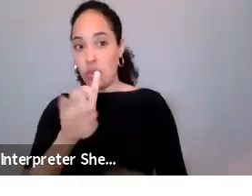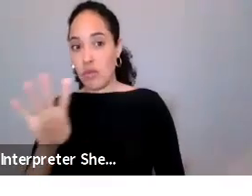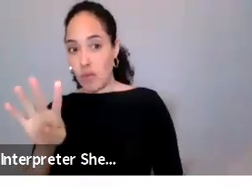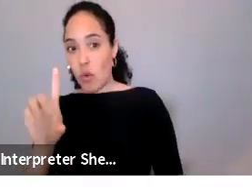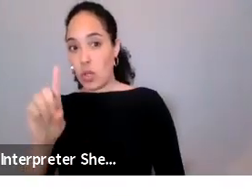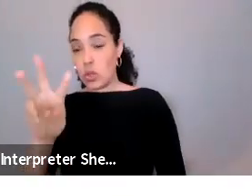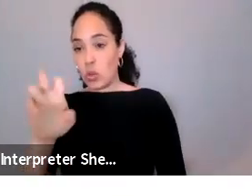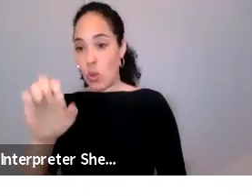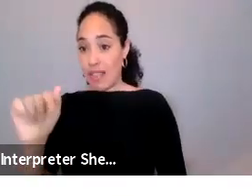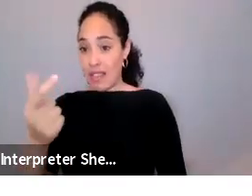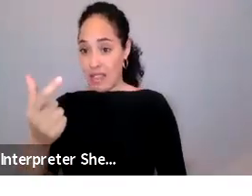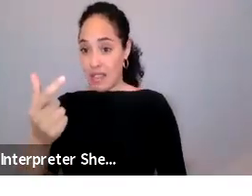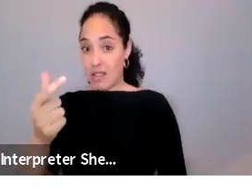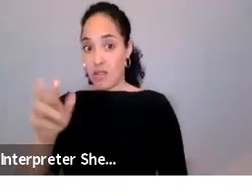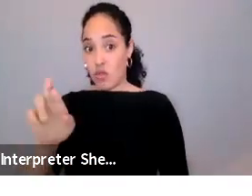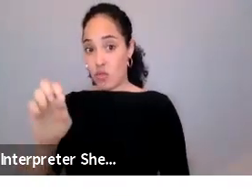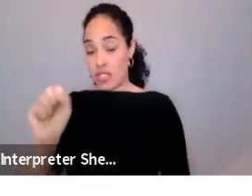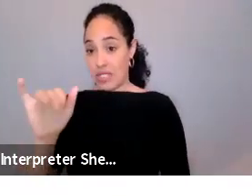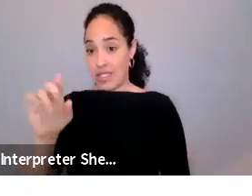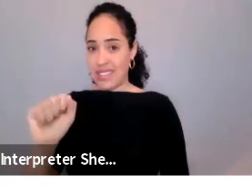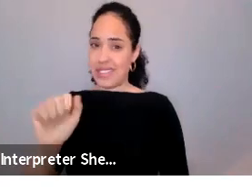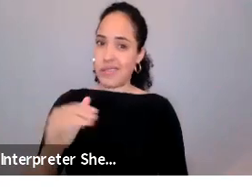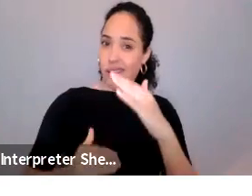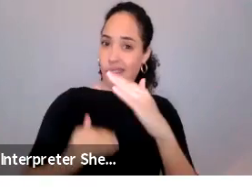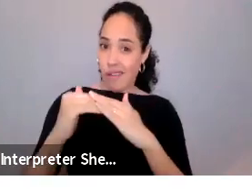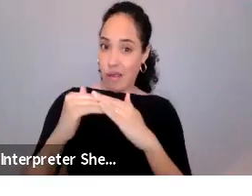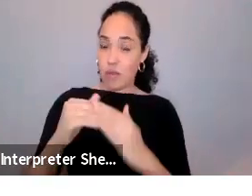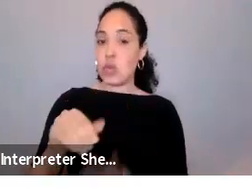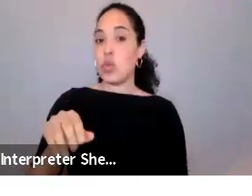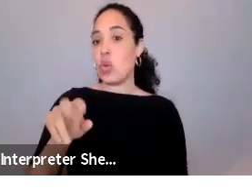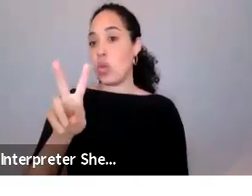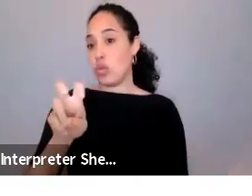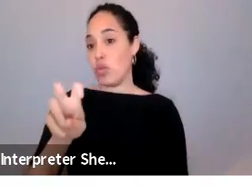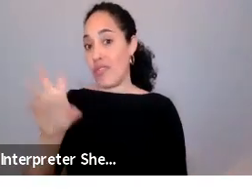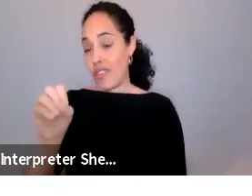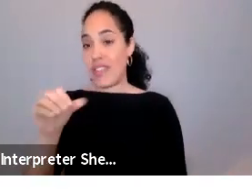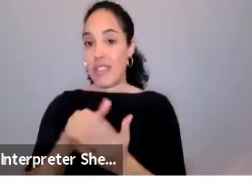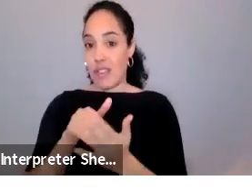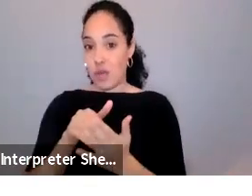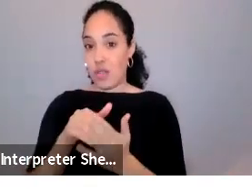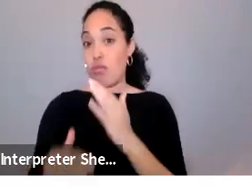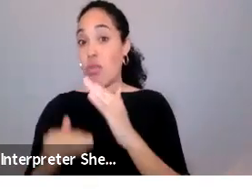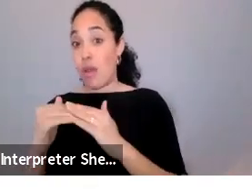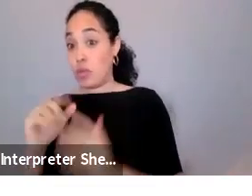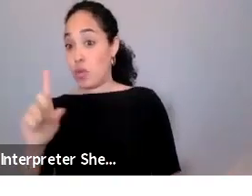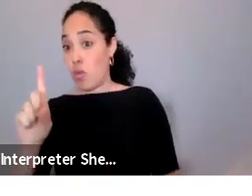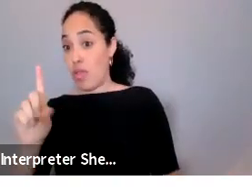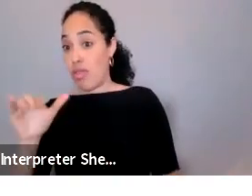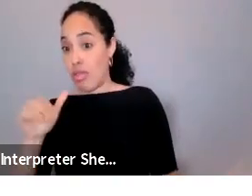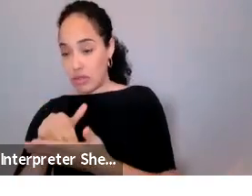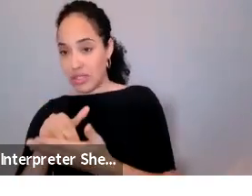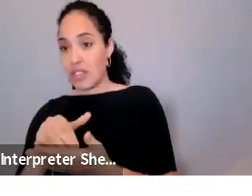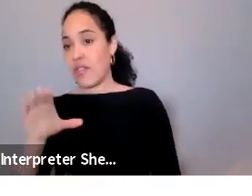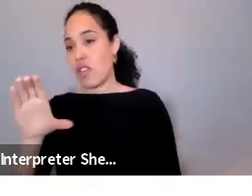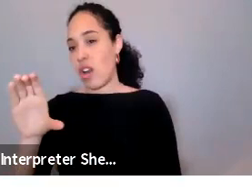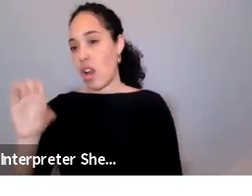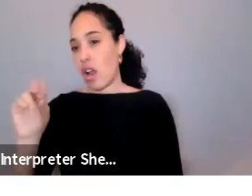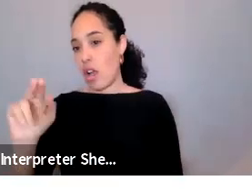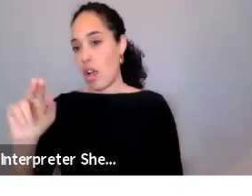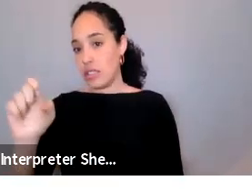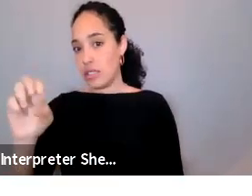The contents of each unit can be insured up to $100,000. 5 or more, the building in a residential building